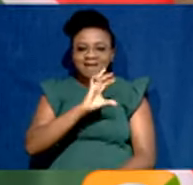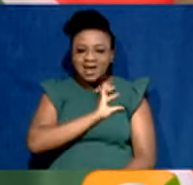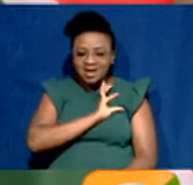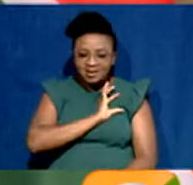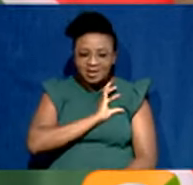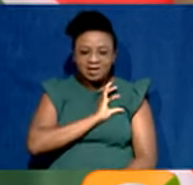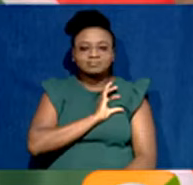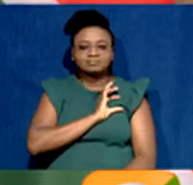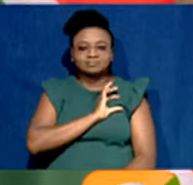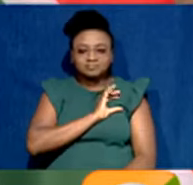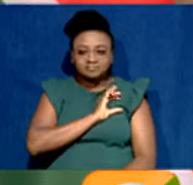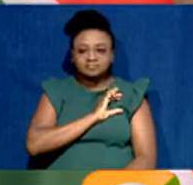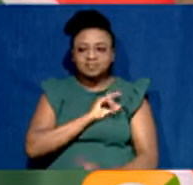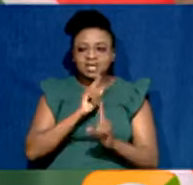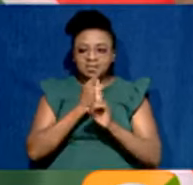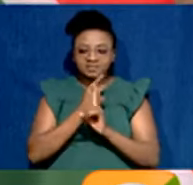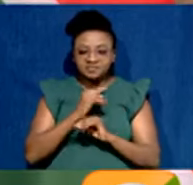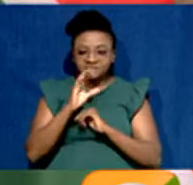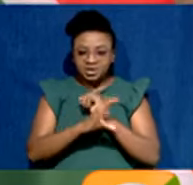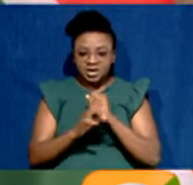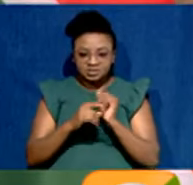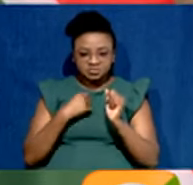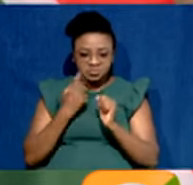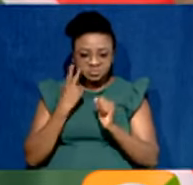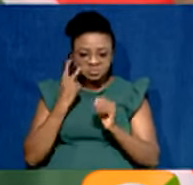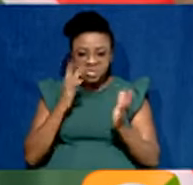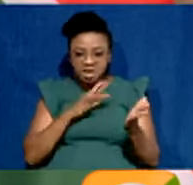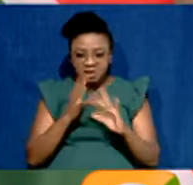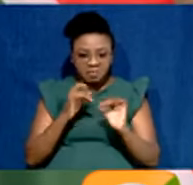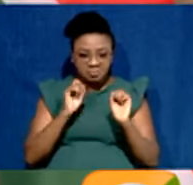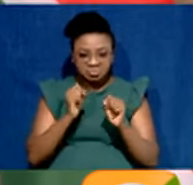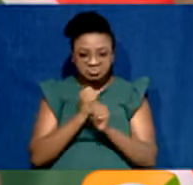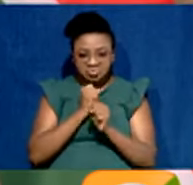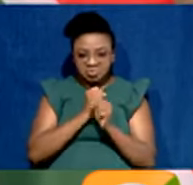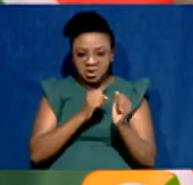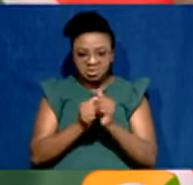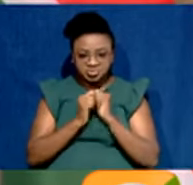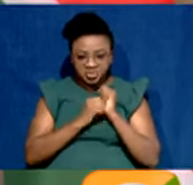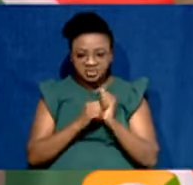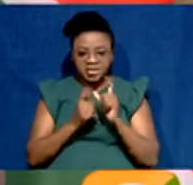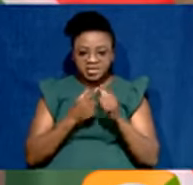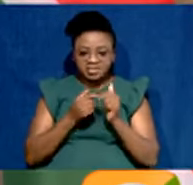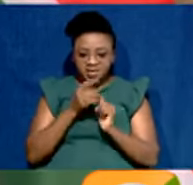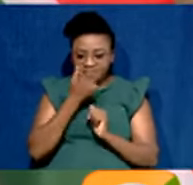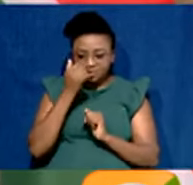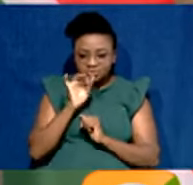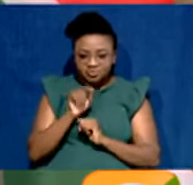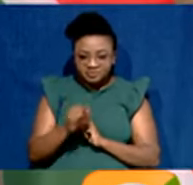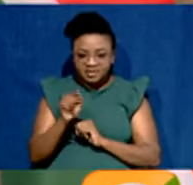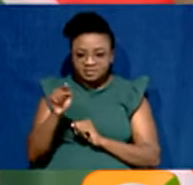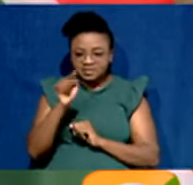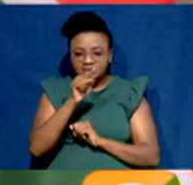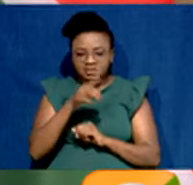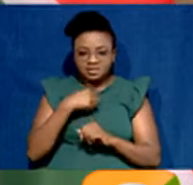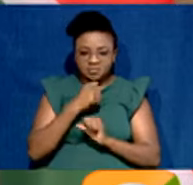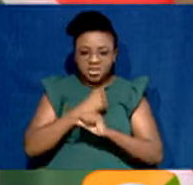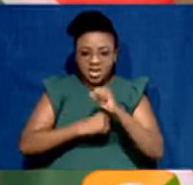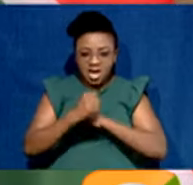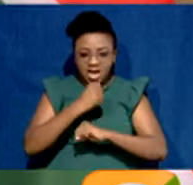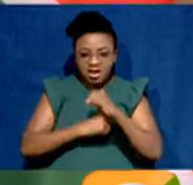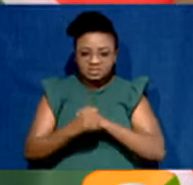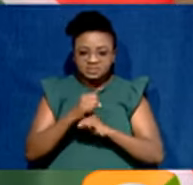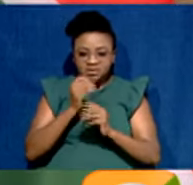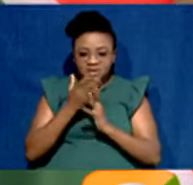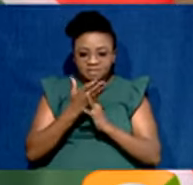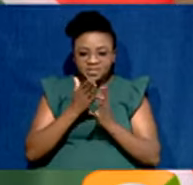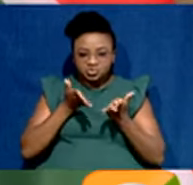exploring possibilities. And for your information, as a result of those, what I have been doing, between